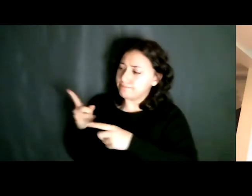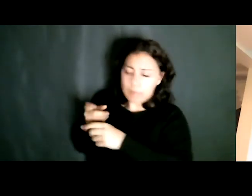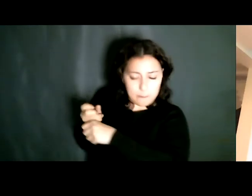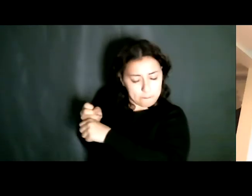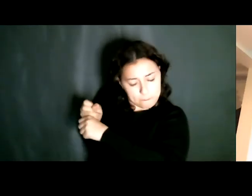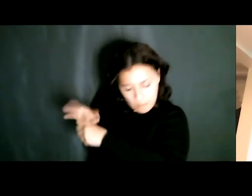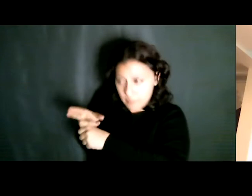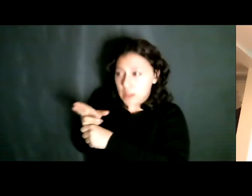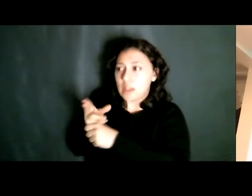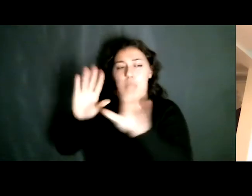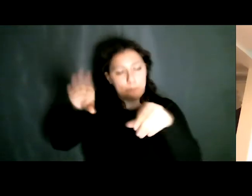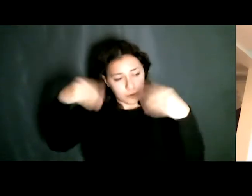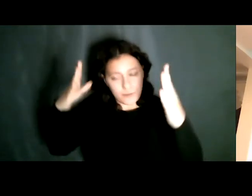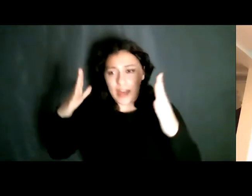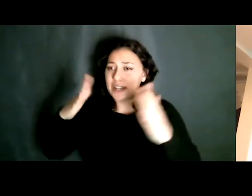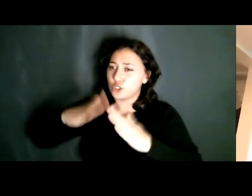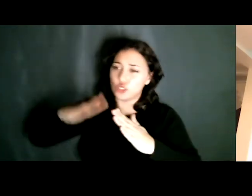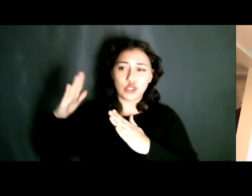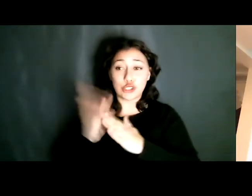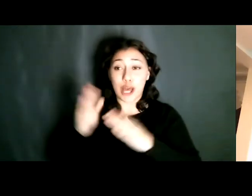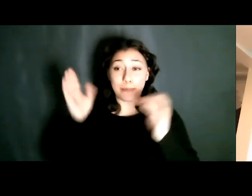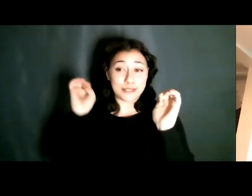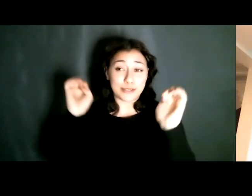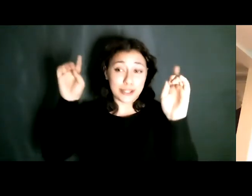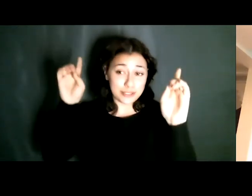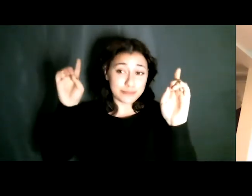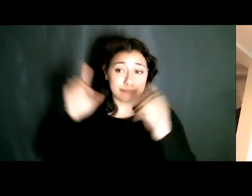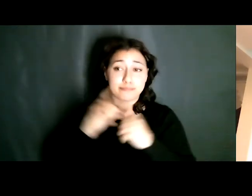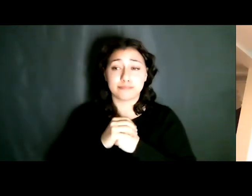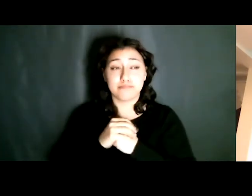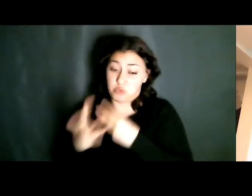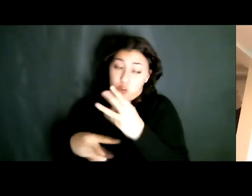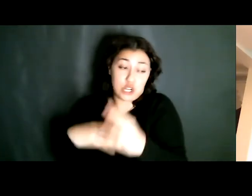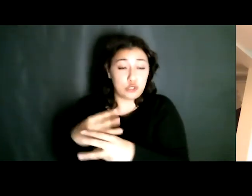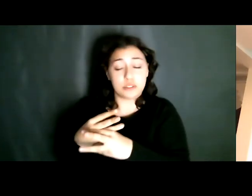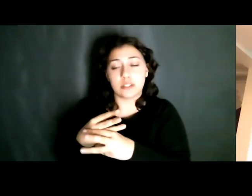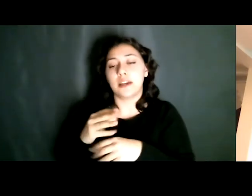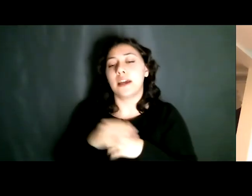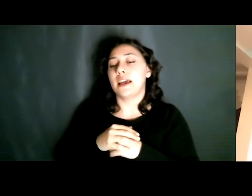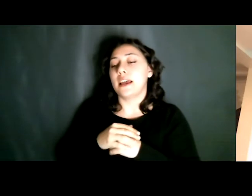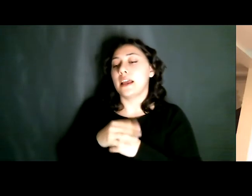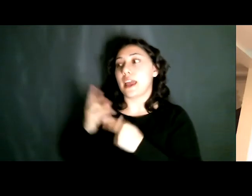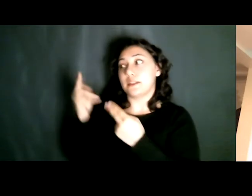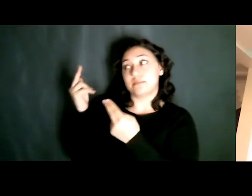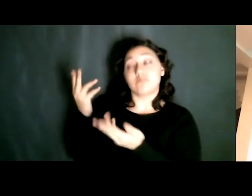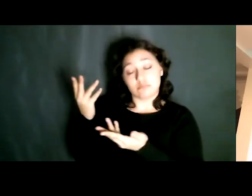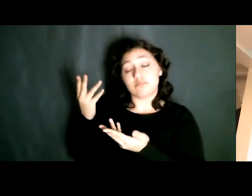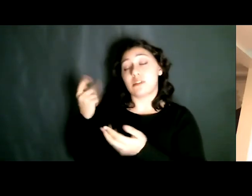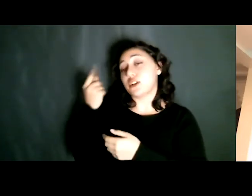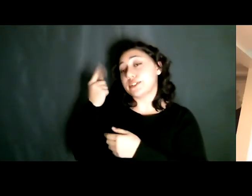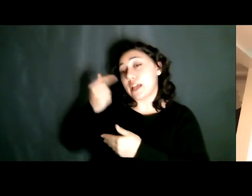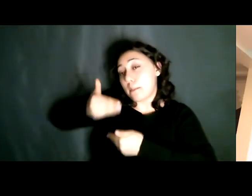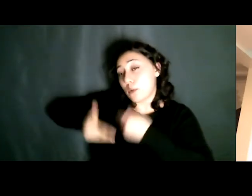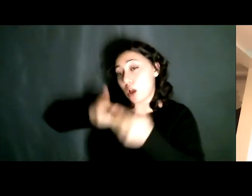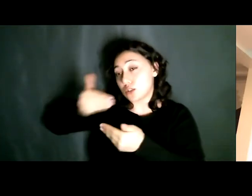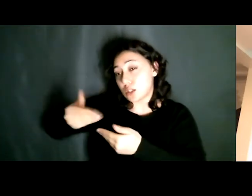A second theme that was evident in the nominations for these teaching awards was how the Brown